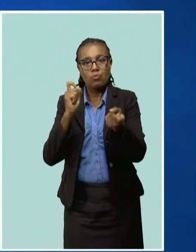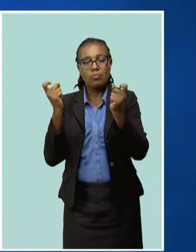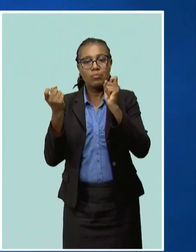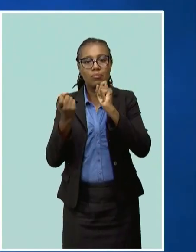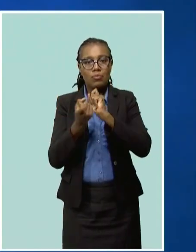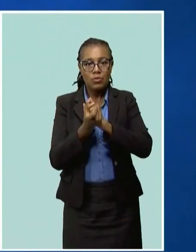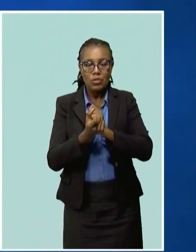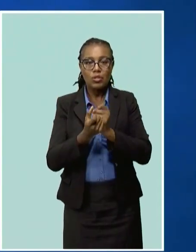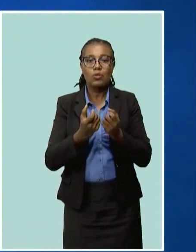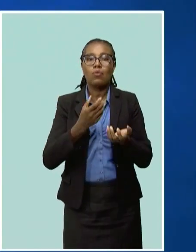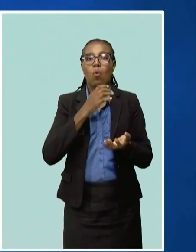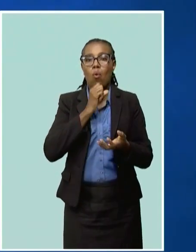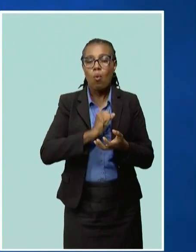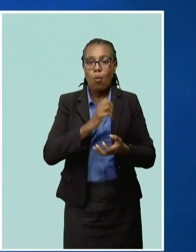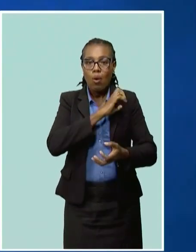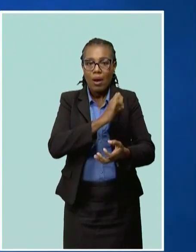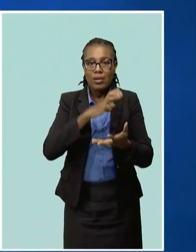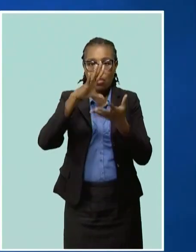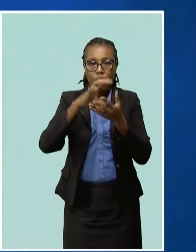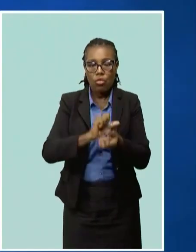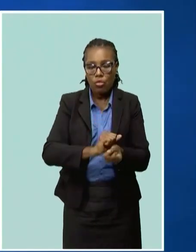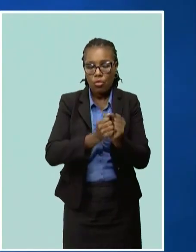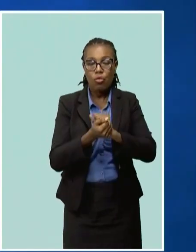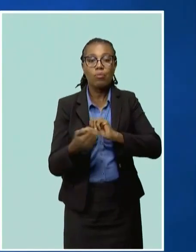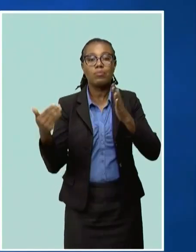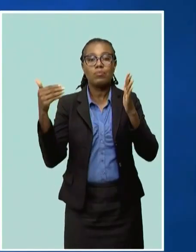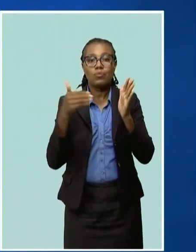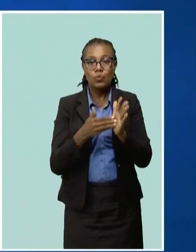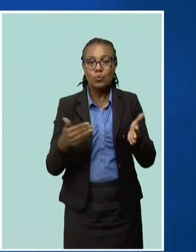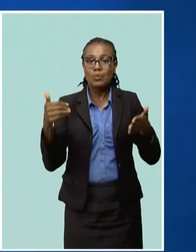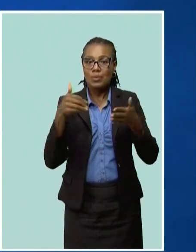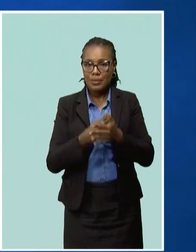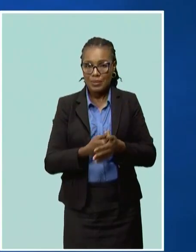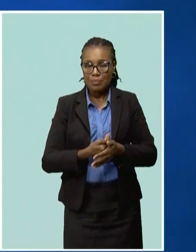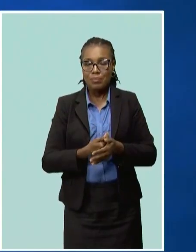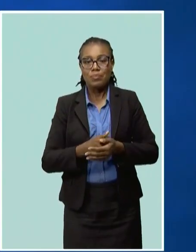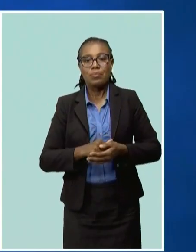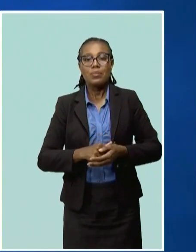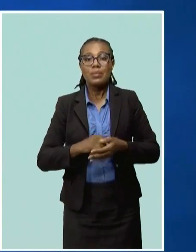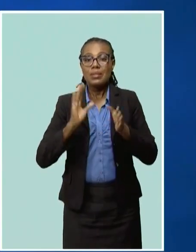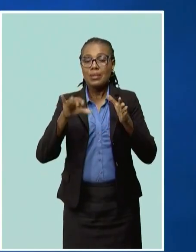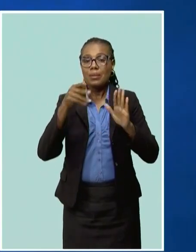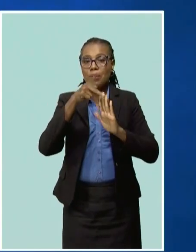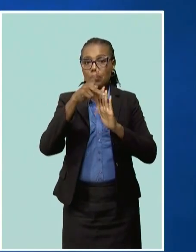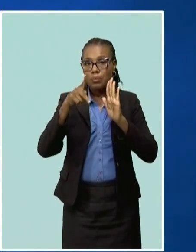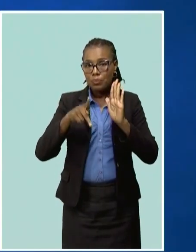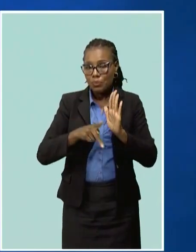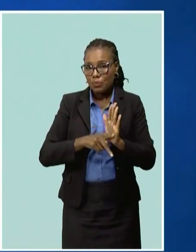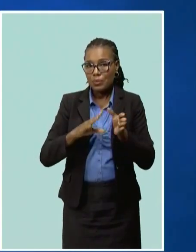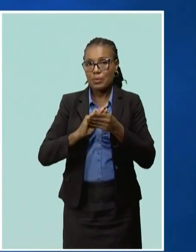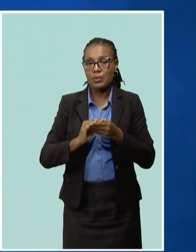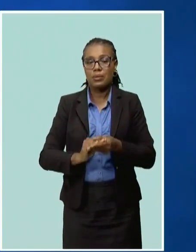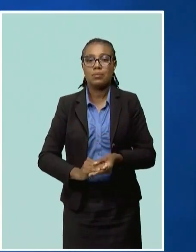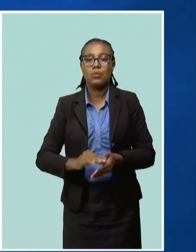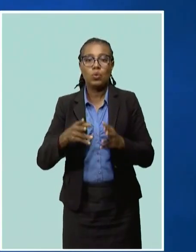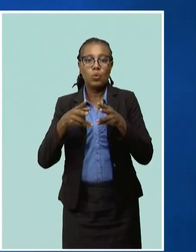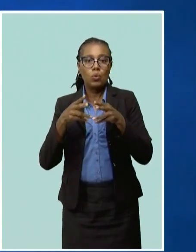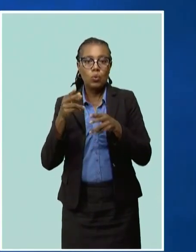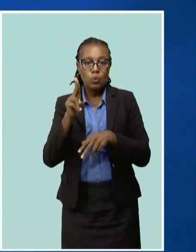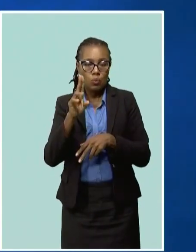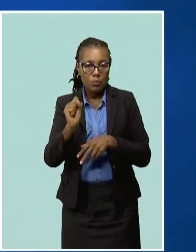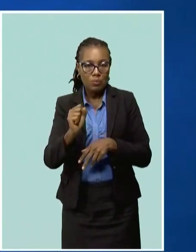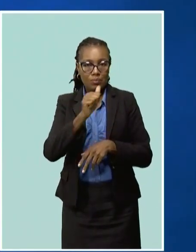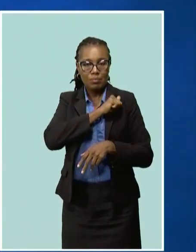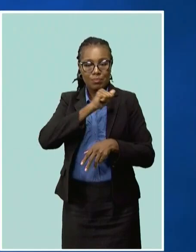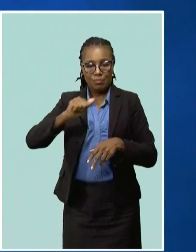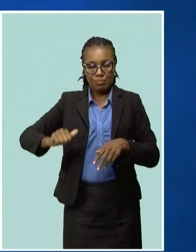Caribbean Climate Investment Program. This was revealed by Linda Tagliatella, the US ambassador to Barbados, at the launch at